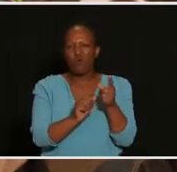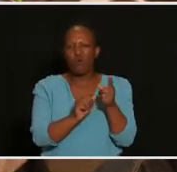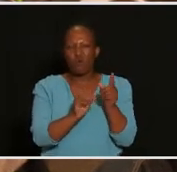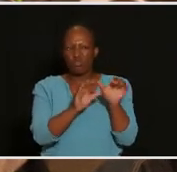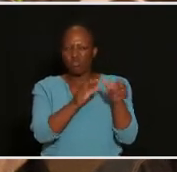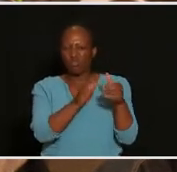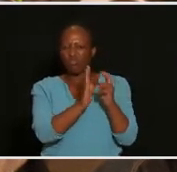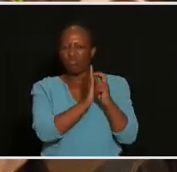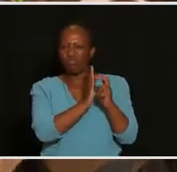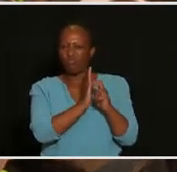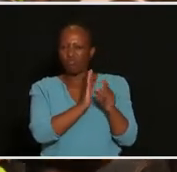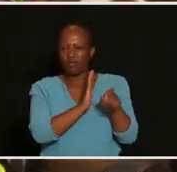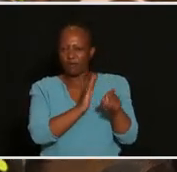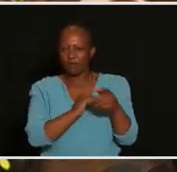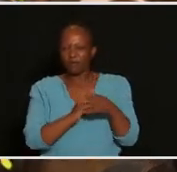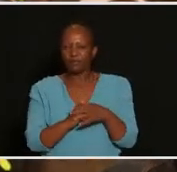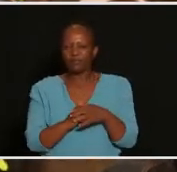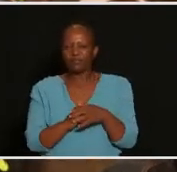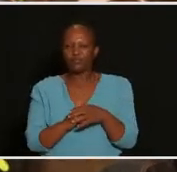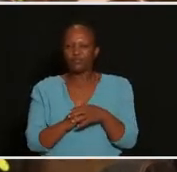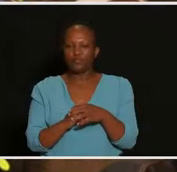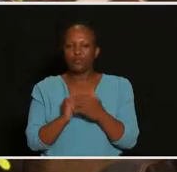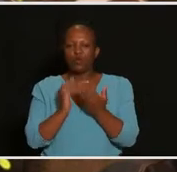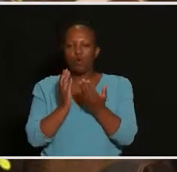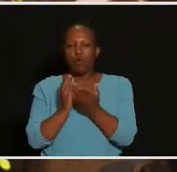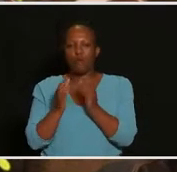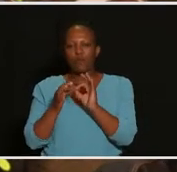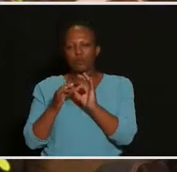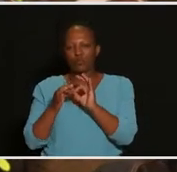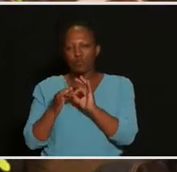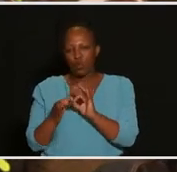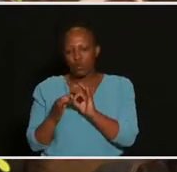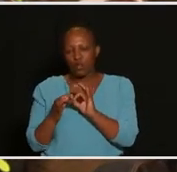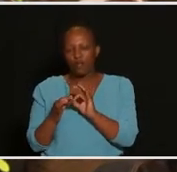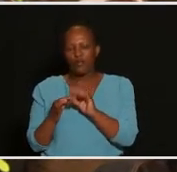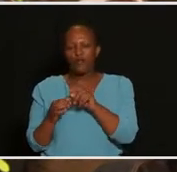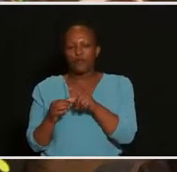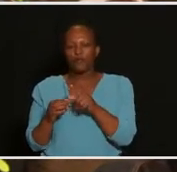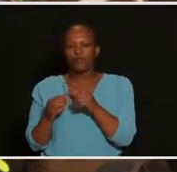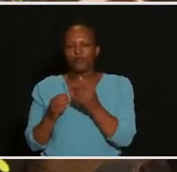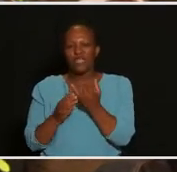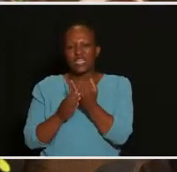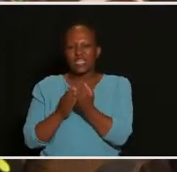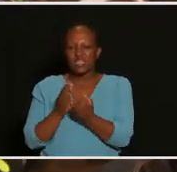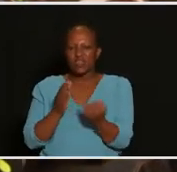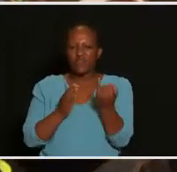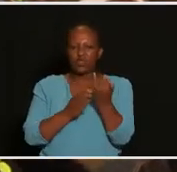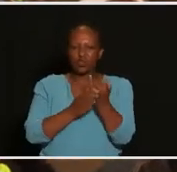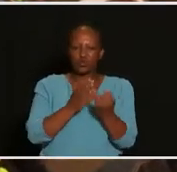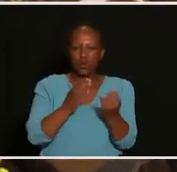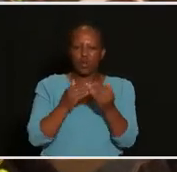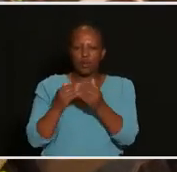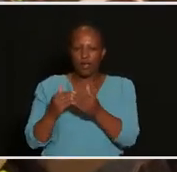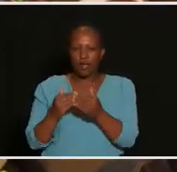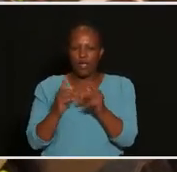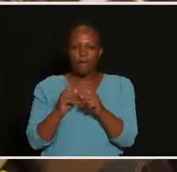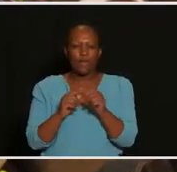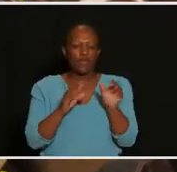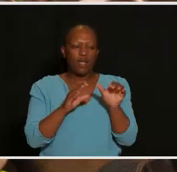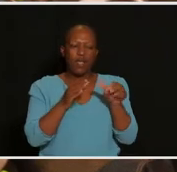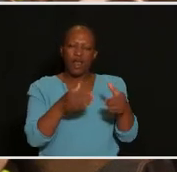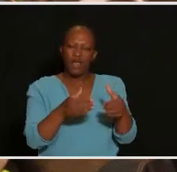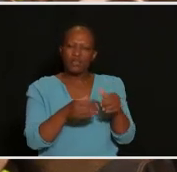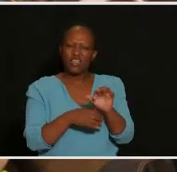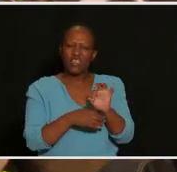group homeschooling allows for better individual care a classroom full of 30 to 50 people